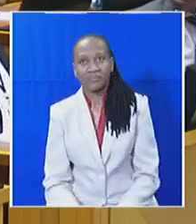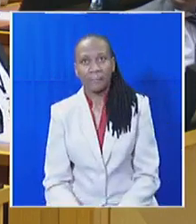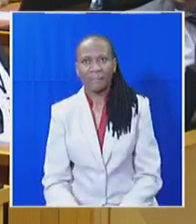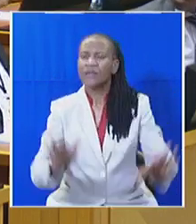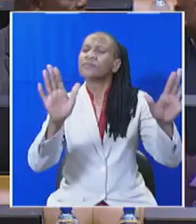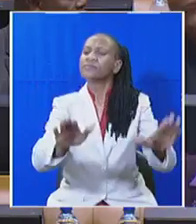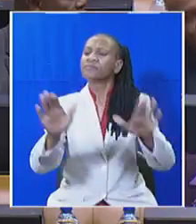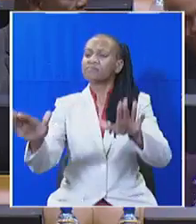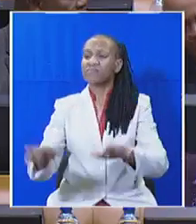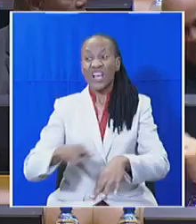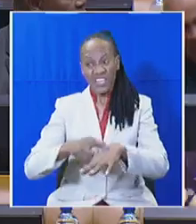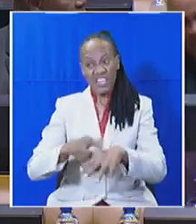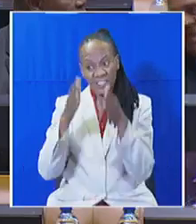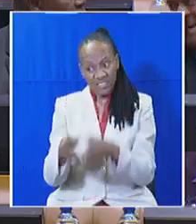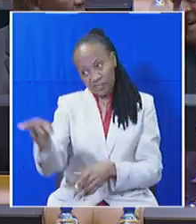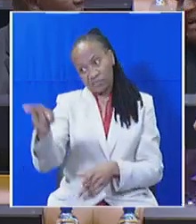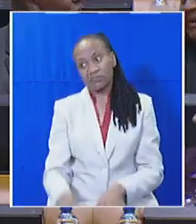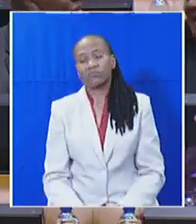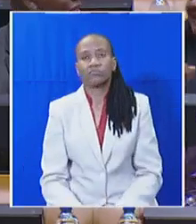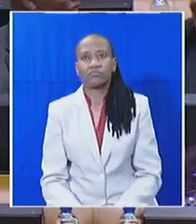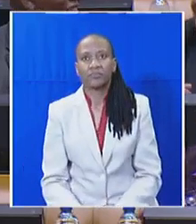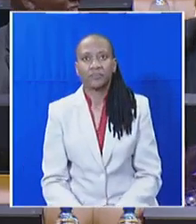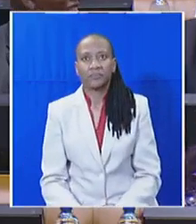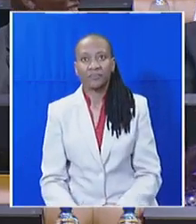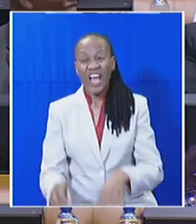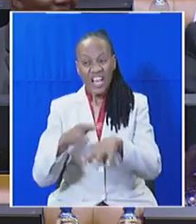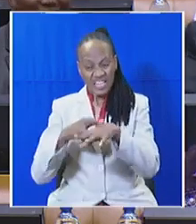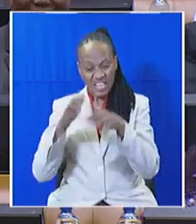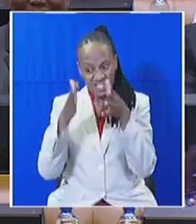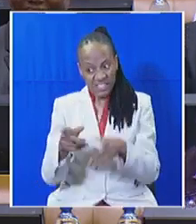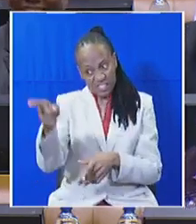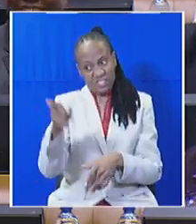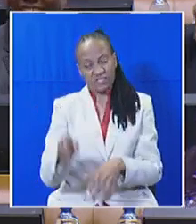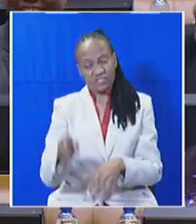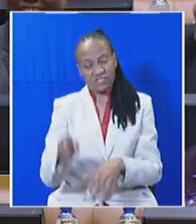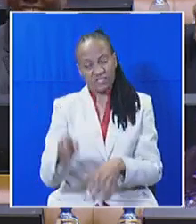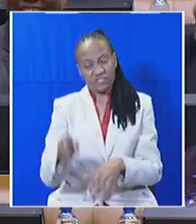Don't be a racist, Honorable Steenhuisen. Don't be a racist.